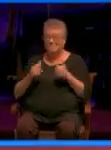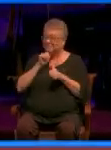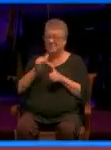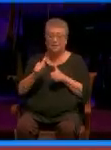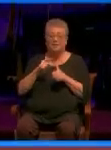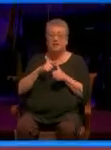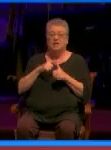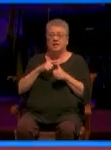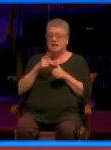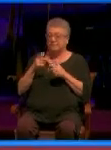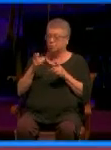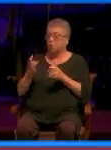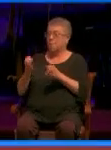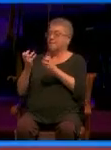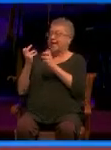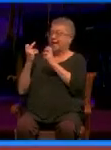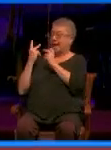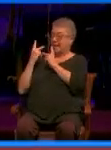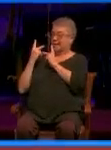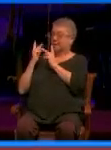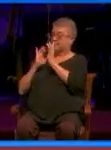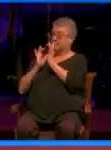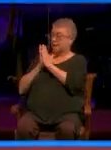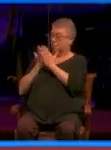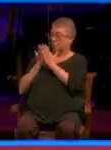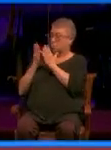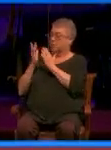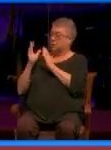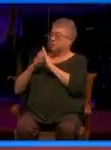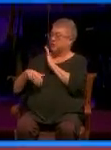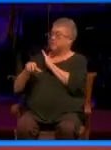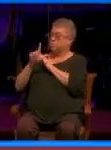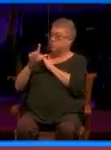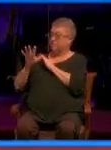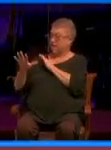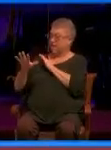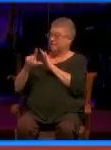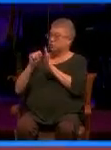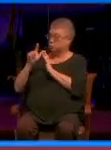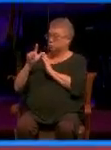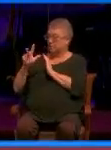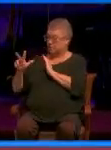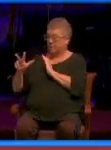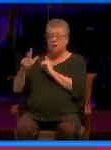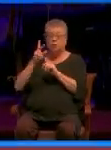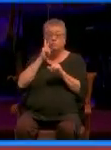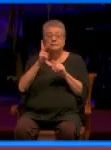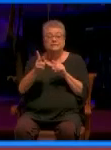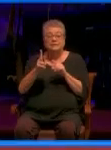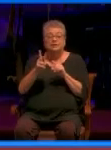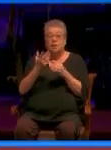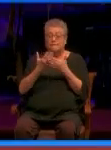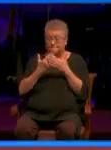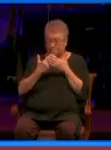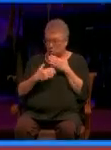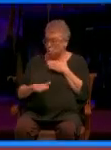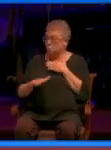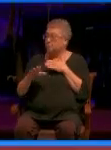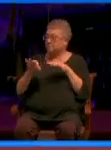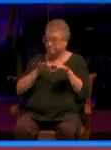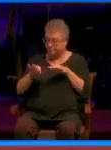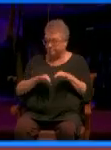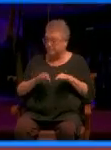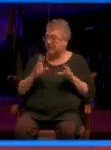just scan back over in your Bible, over to chapter 25, verse 23, you will see a birth oracle that was given